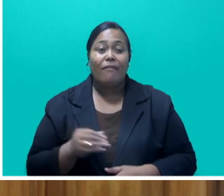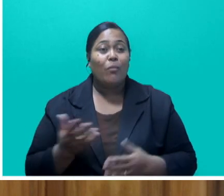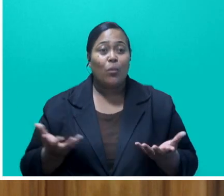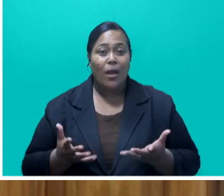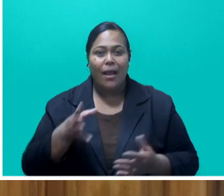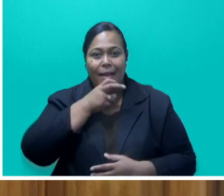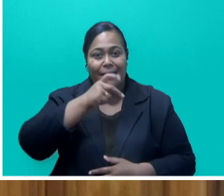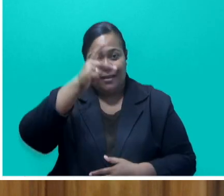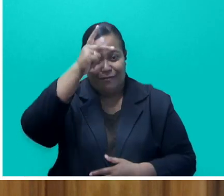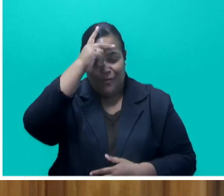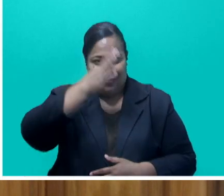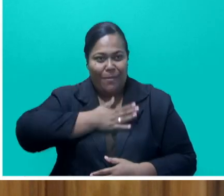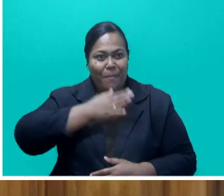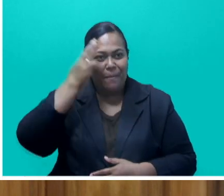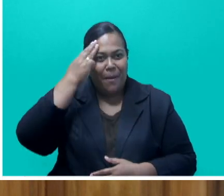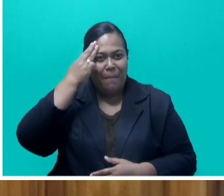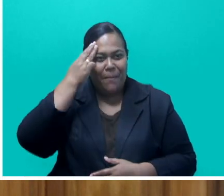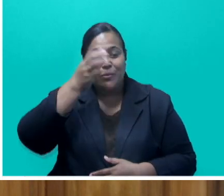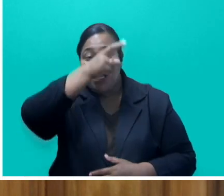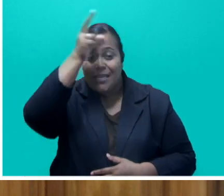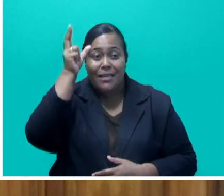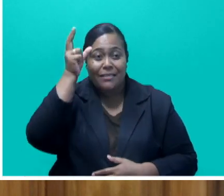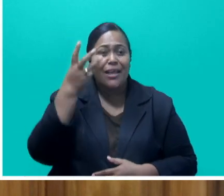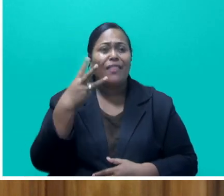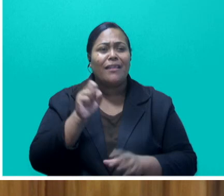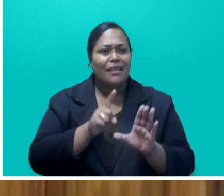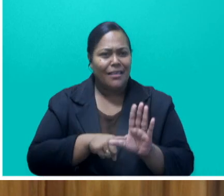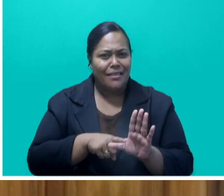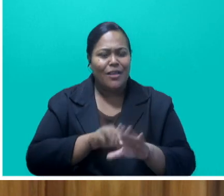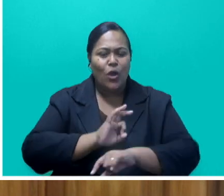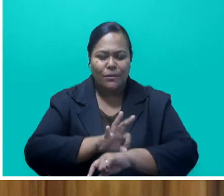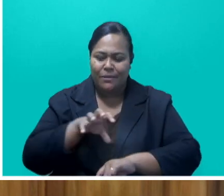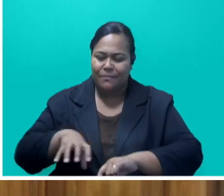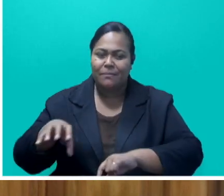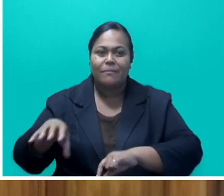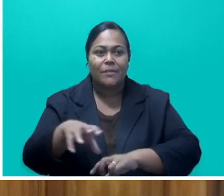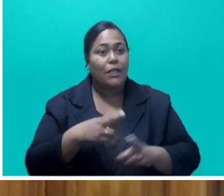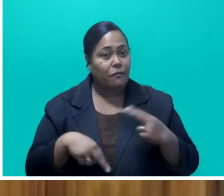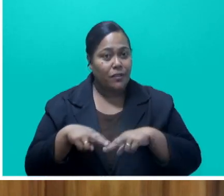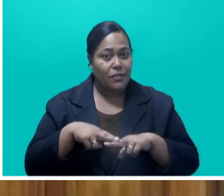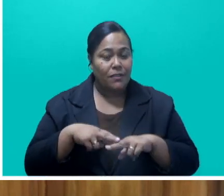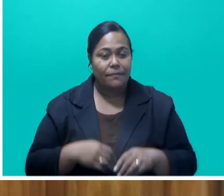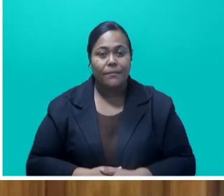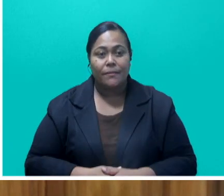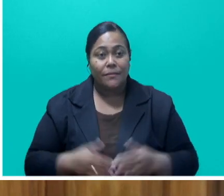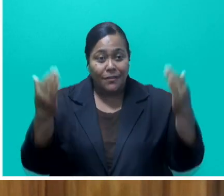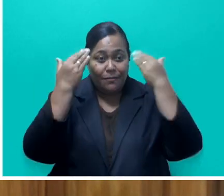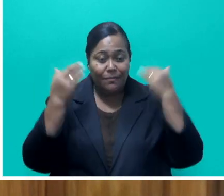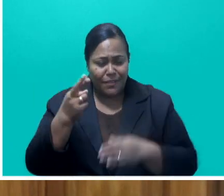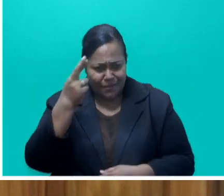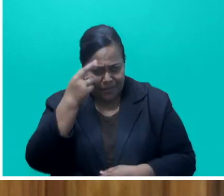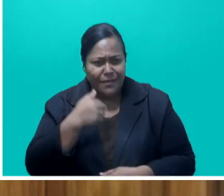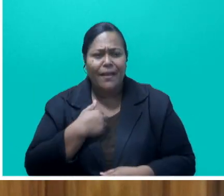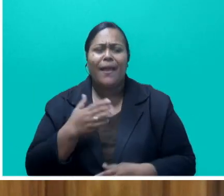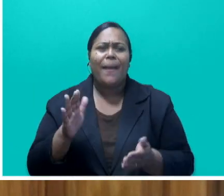in Kandavu, served as a nurse for almost 8 years in hospital around Fiji. Mr. Speaker, sir, I'm glad that they are in